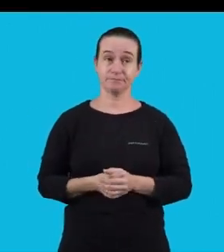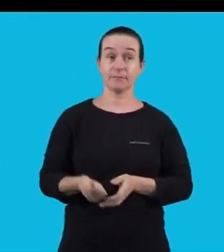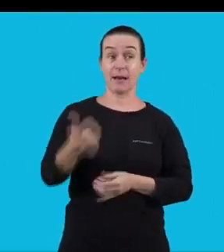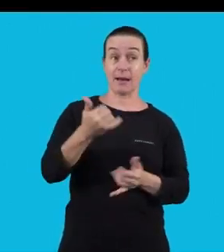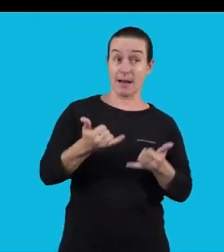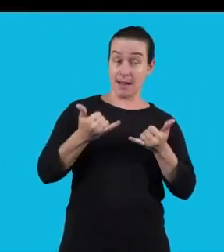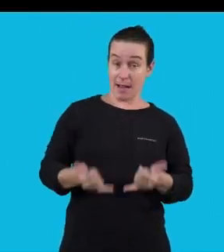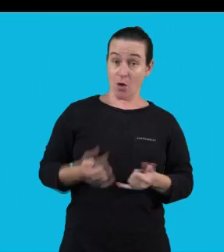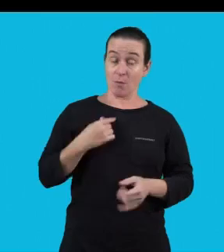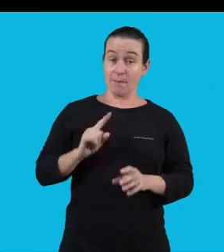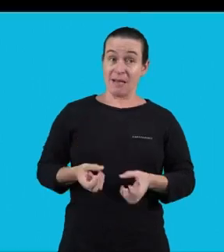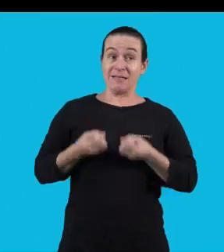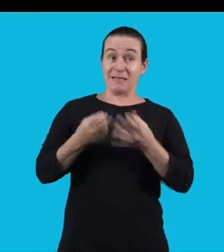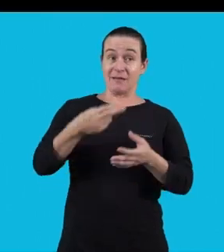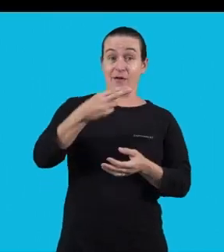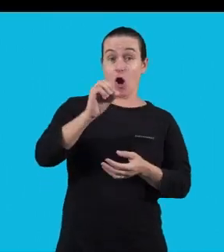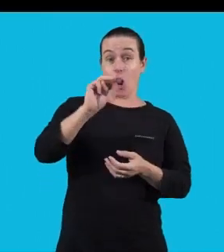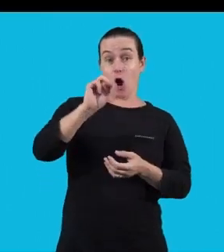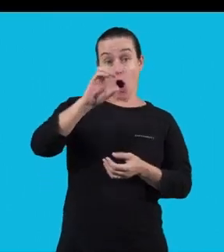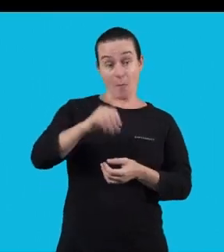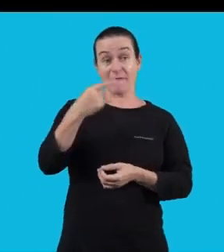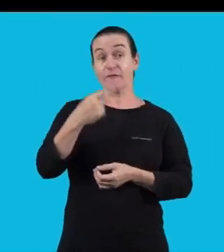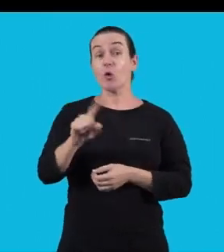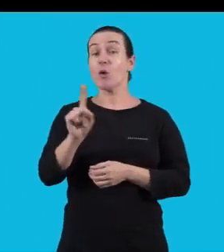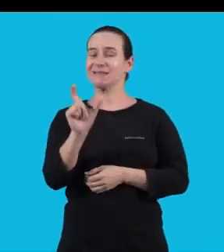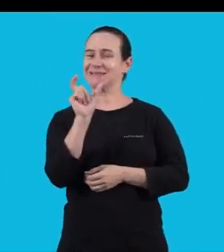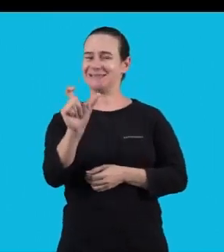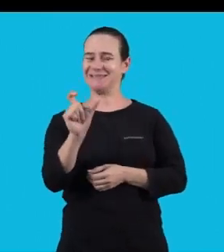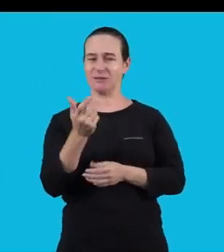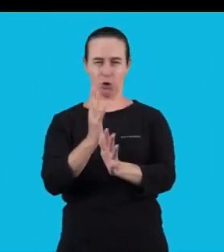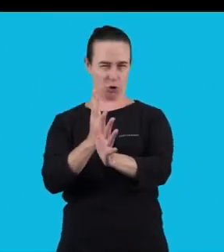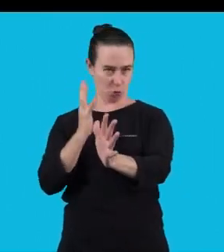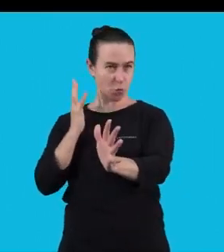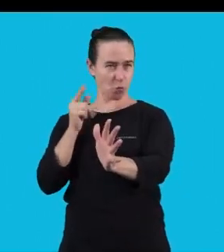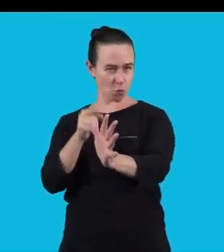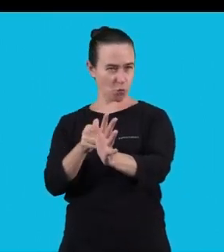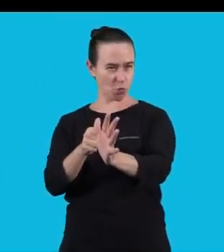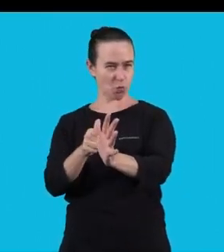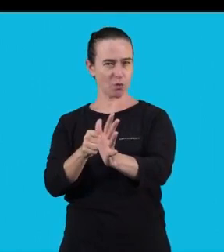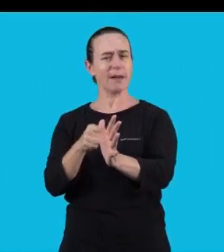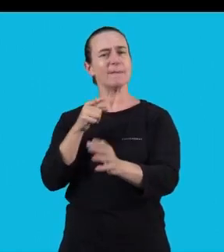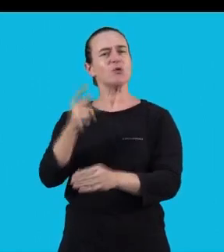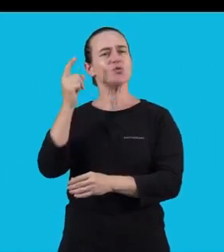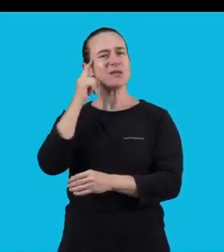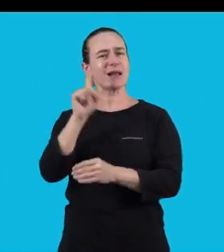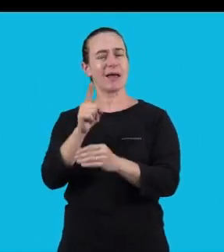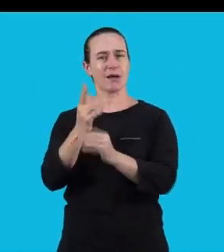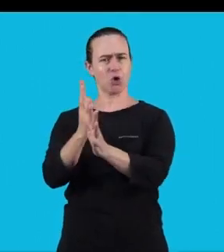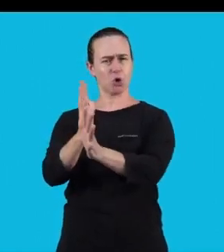it out loud. You can hear that it sounds the same because it's a homophone as cues, like cue